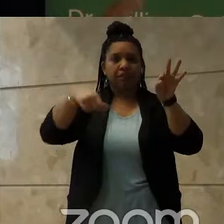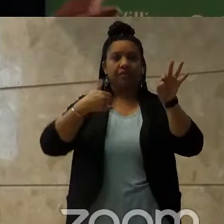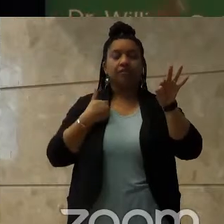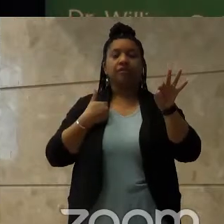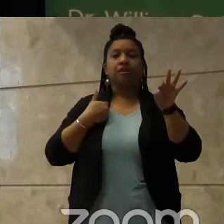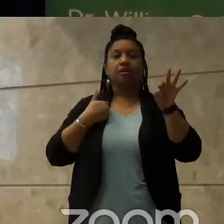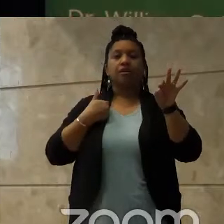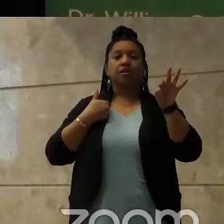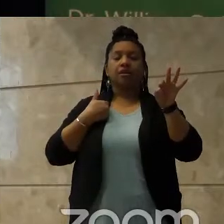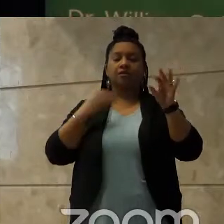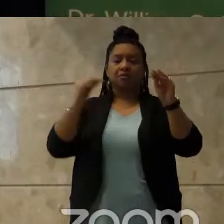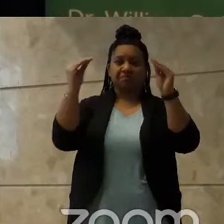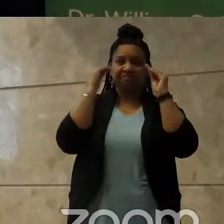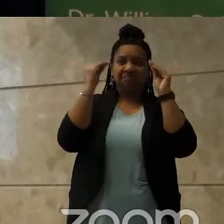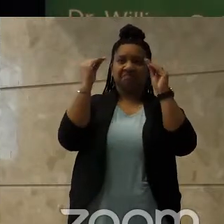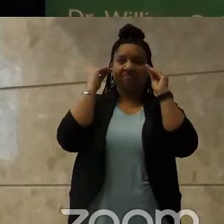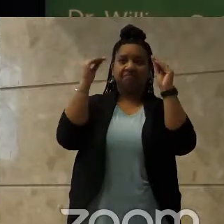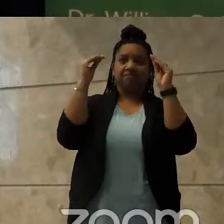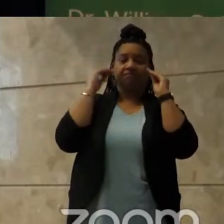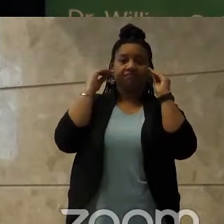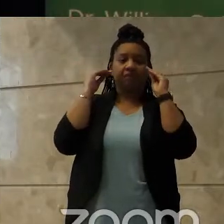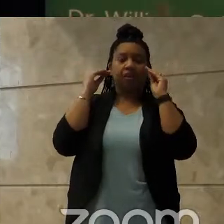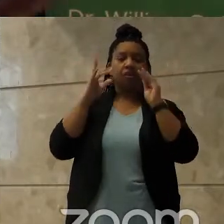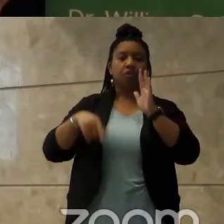It's drilled.